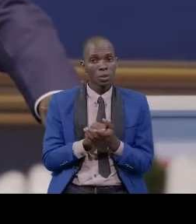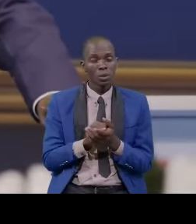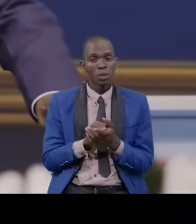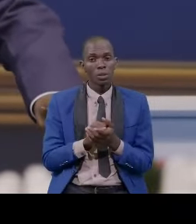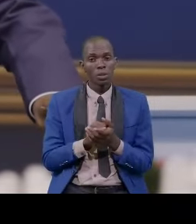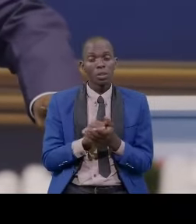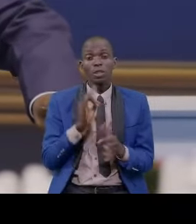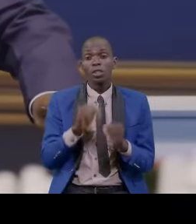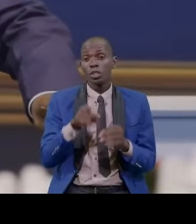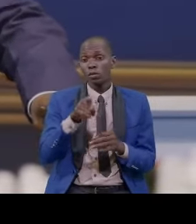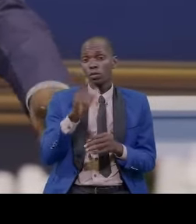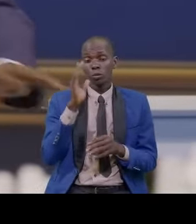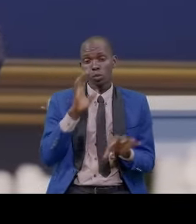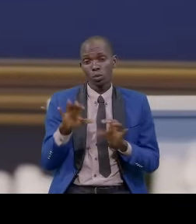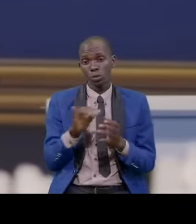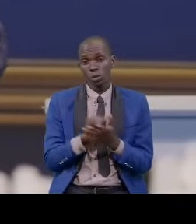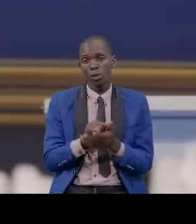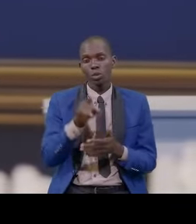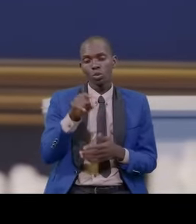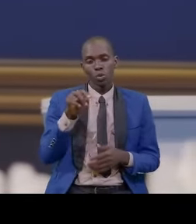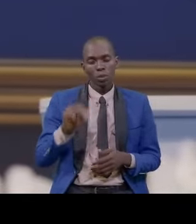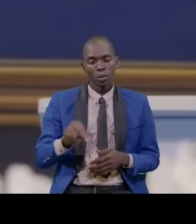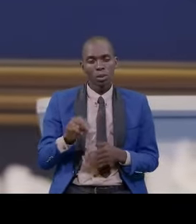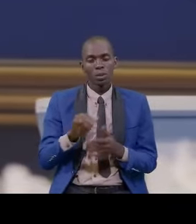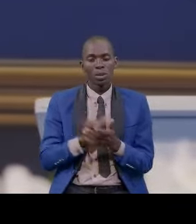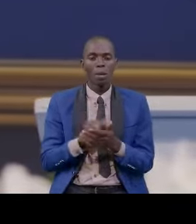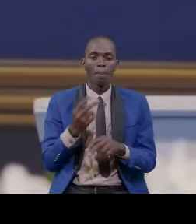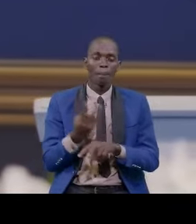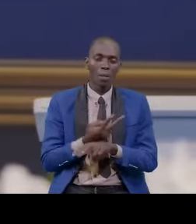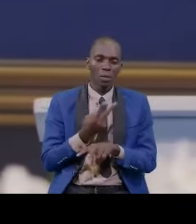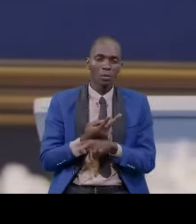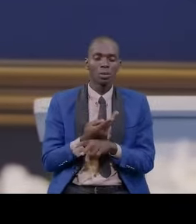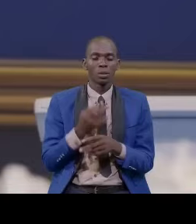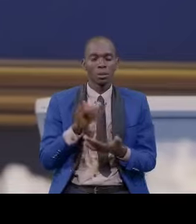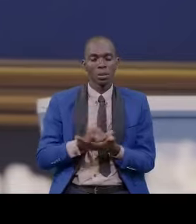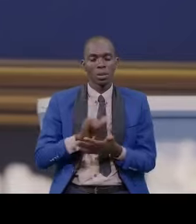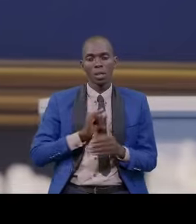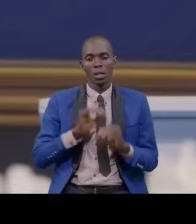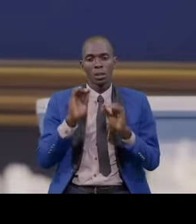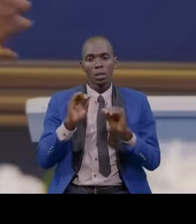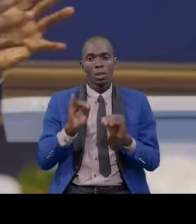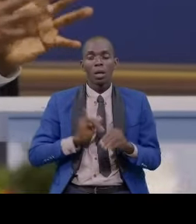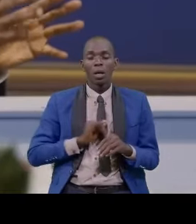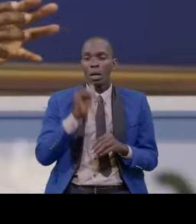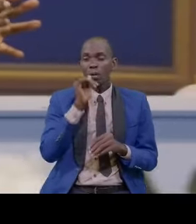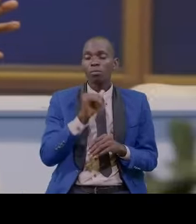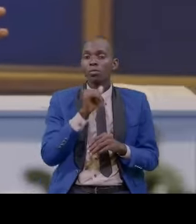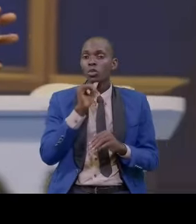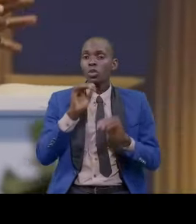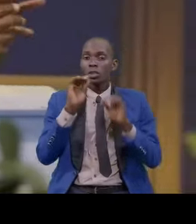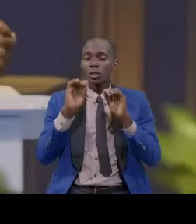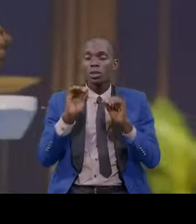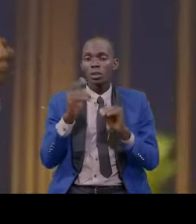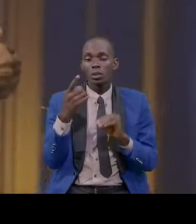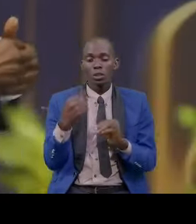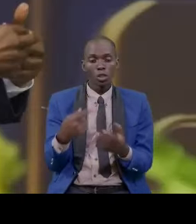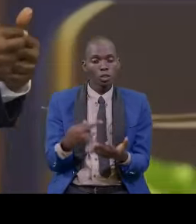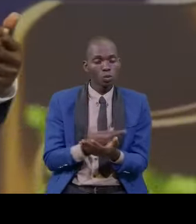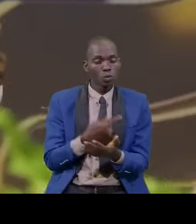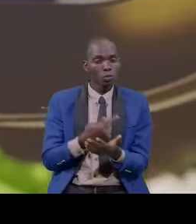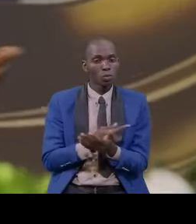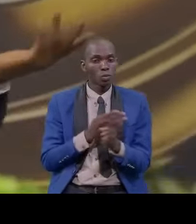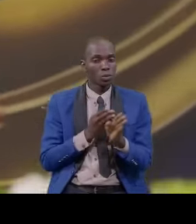And that time, I'm not preaching the gospel in particular. I am preaching and I